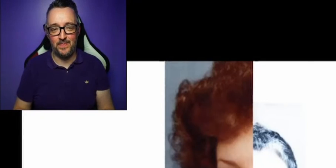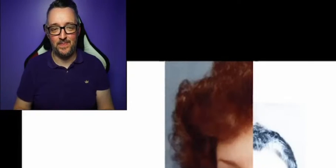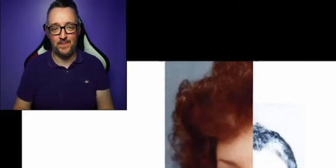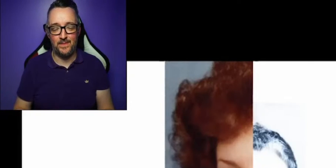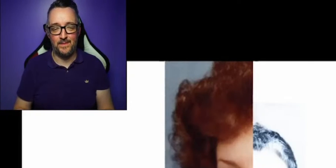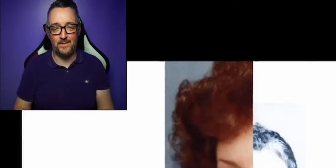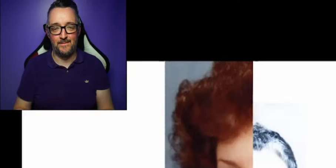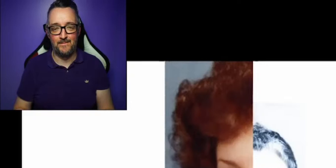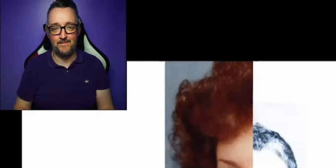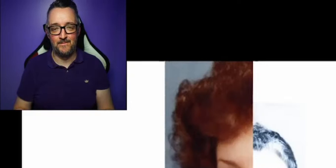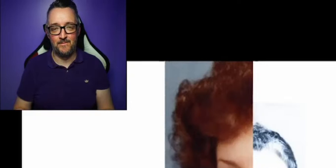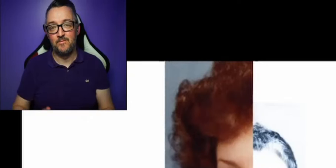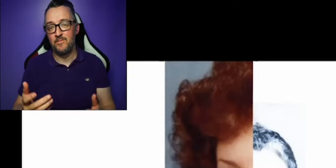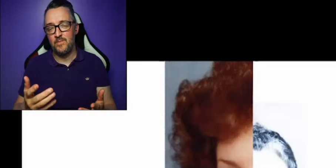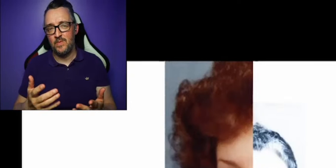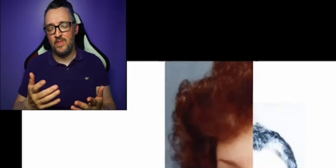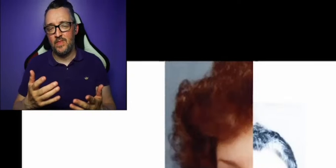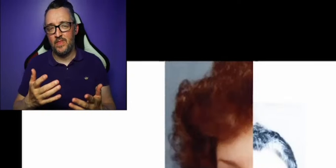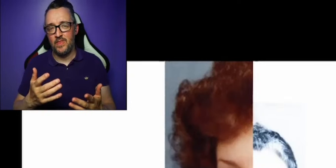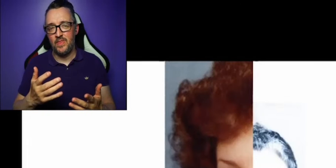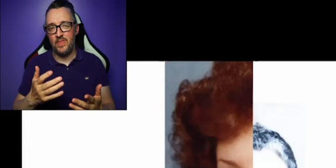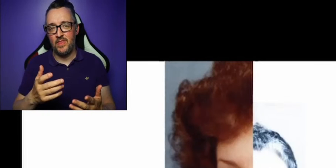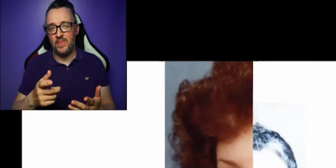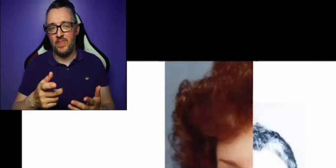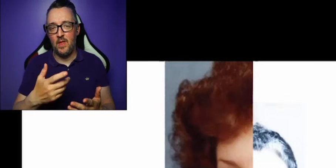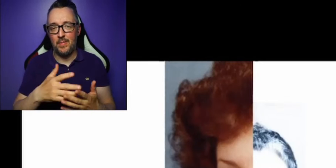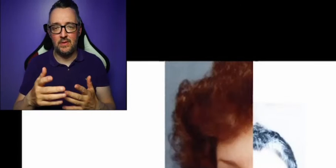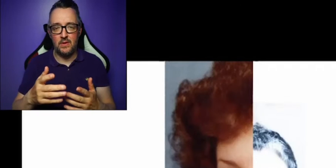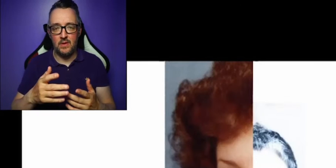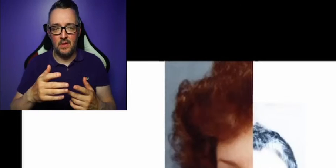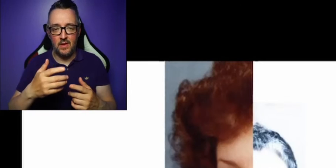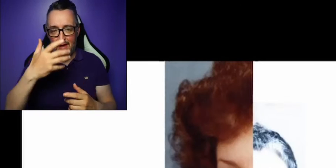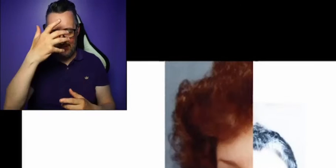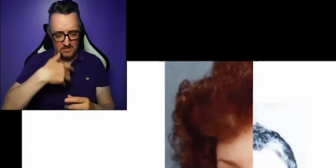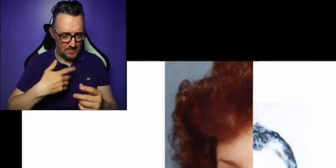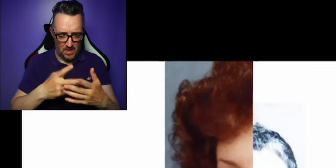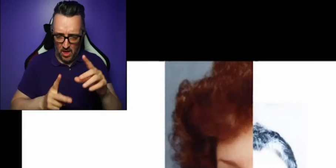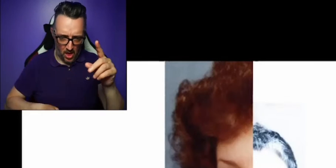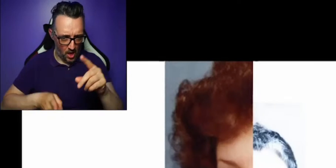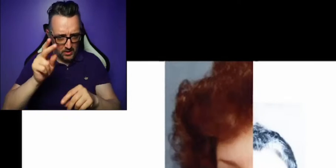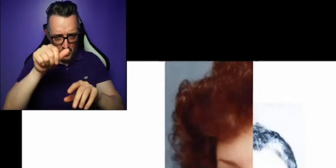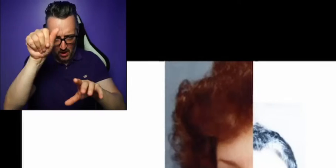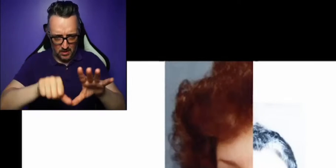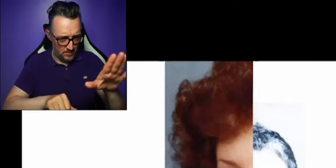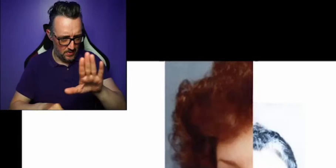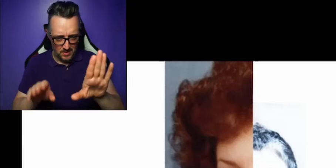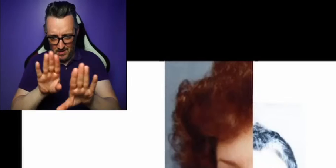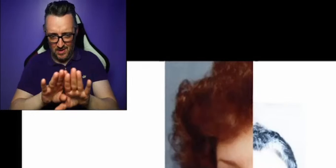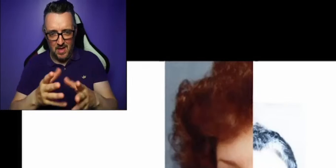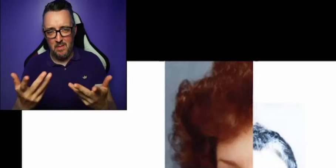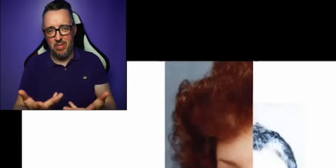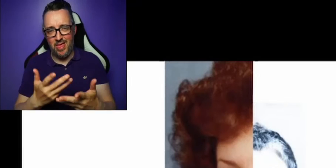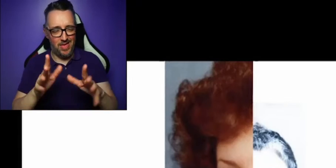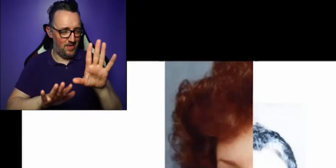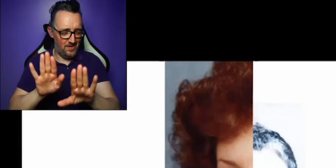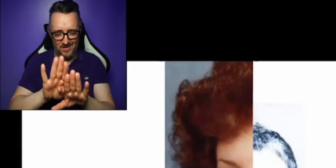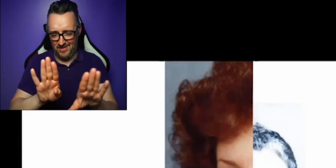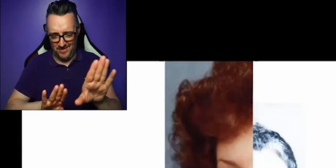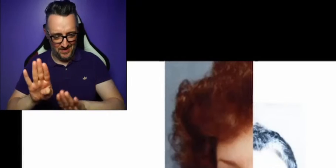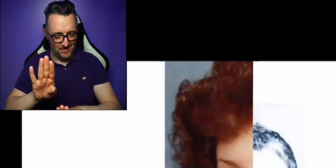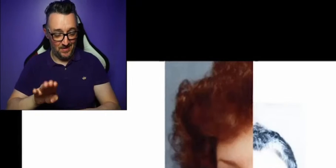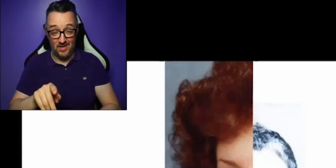And I just, it was again one of these, I cut up a lot of faces and then I started playing with them, and it was one of these